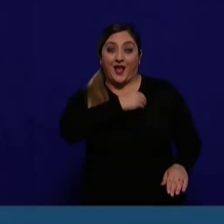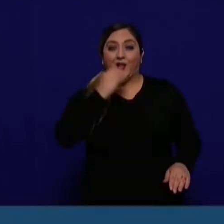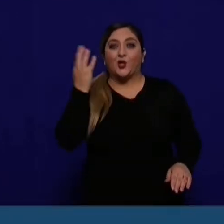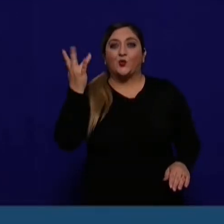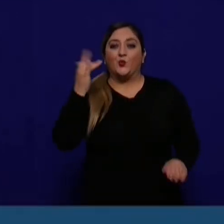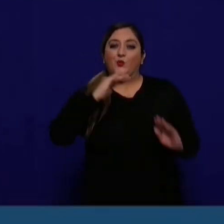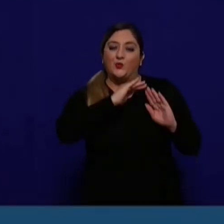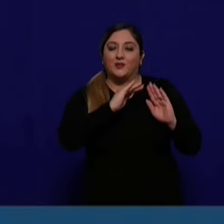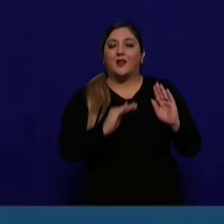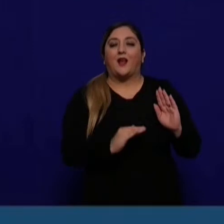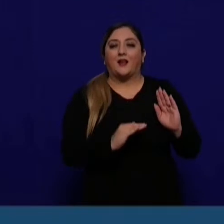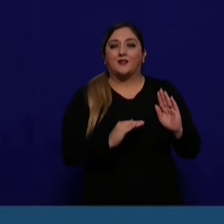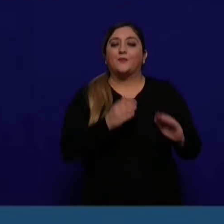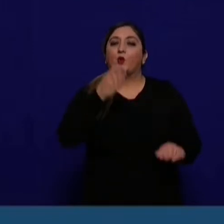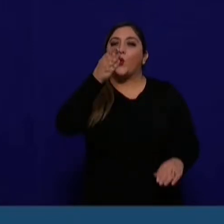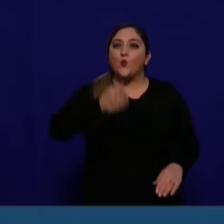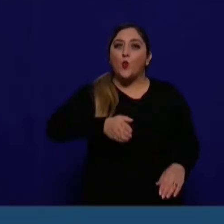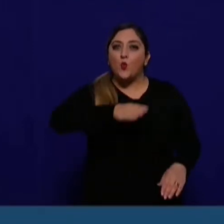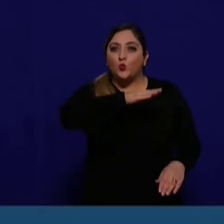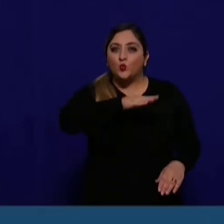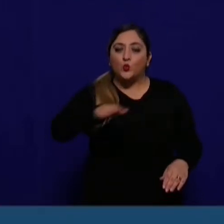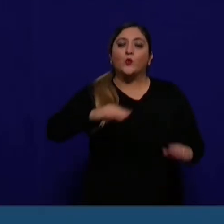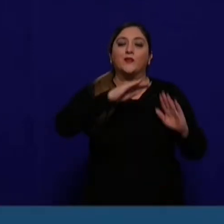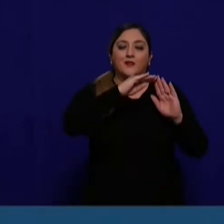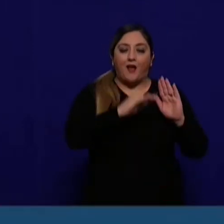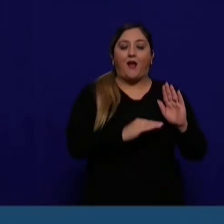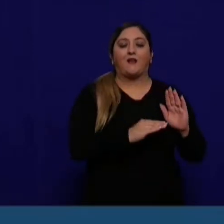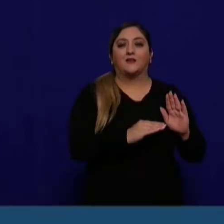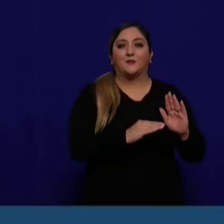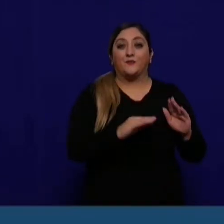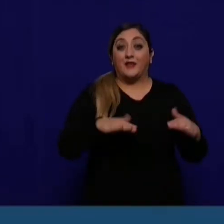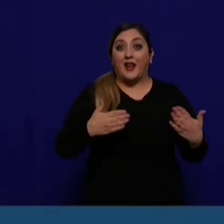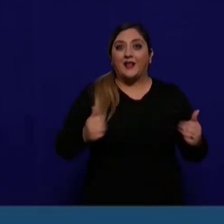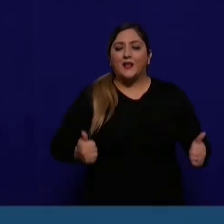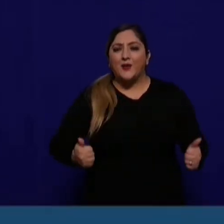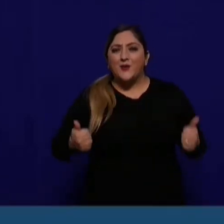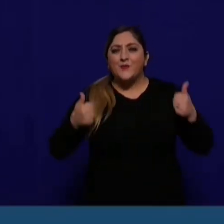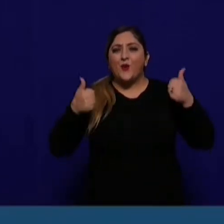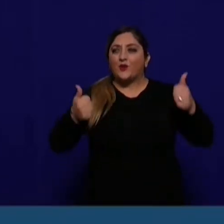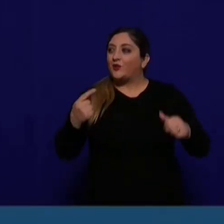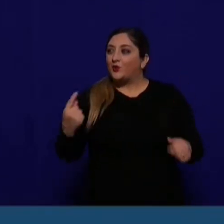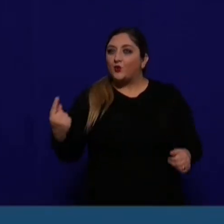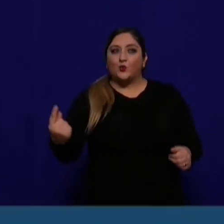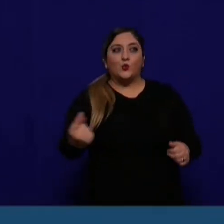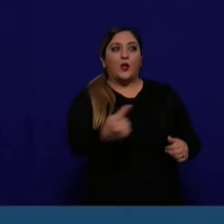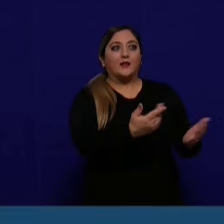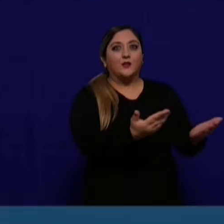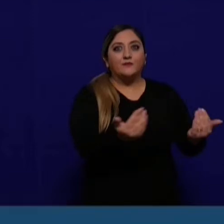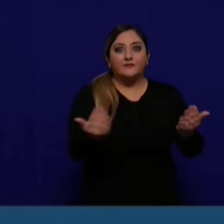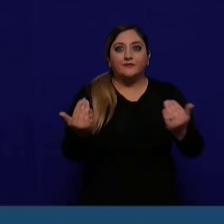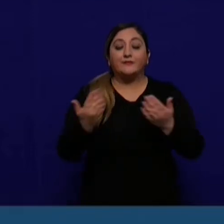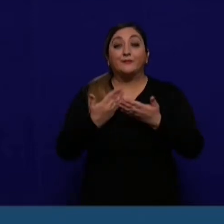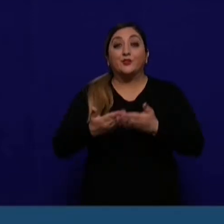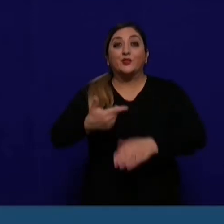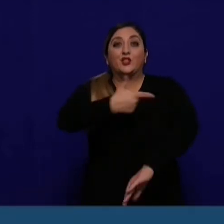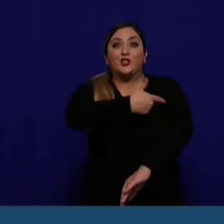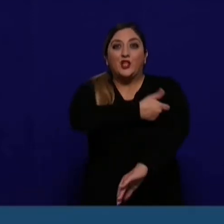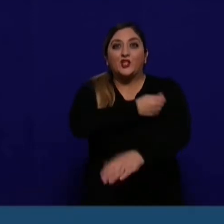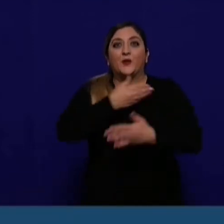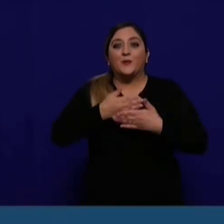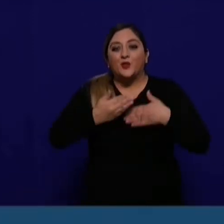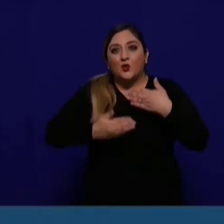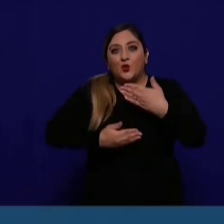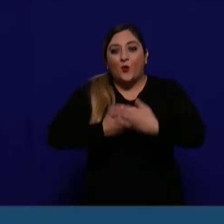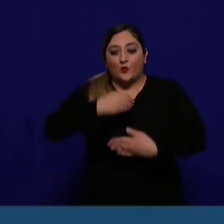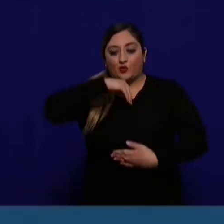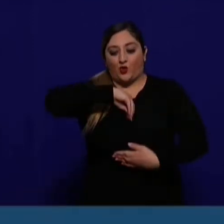ukoll fuq l-imwiet. U allura importanti ħafna li kulħadd jiġi biex jieħu din it-tilqima ħalli jekk aħna